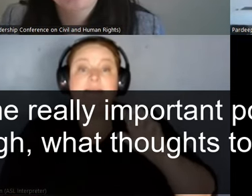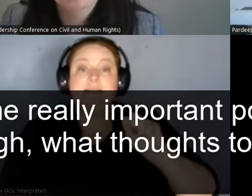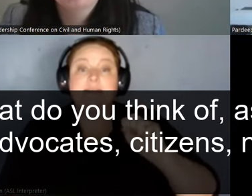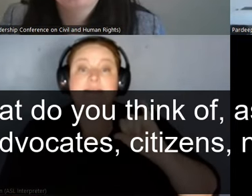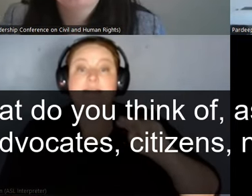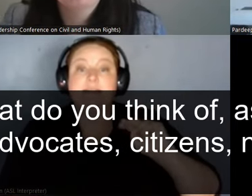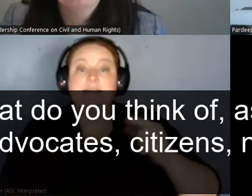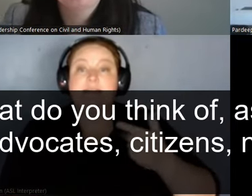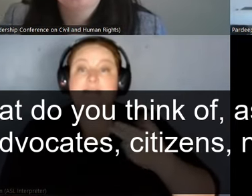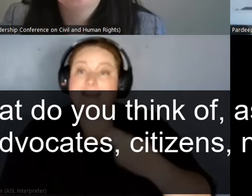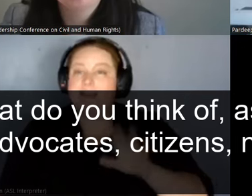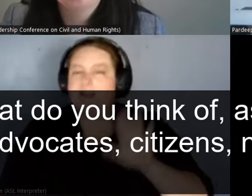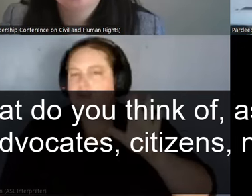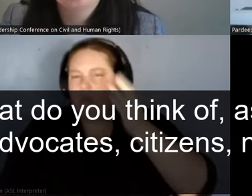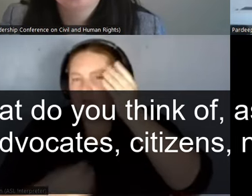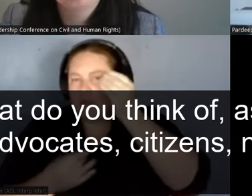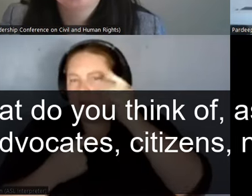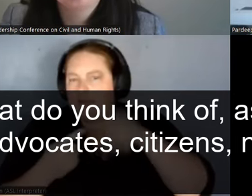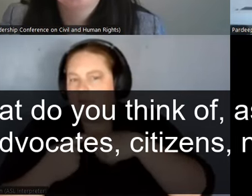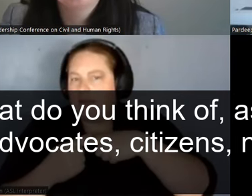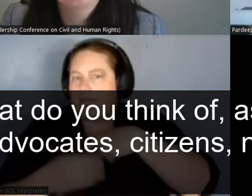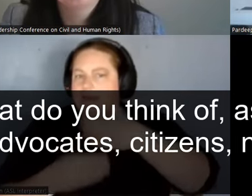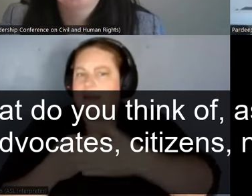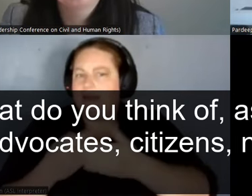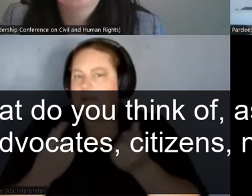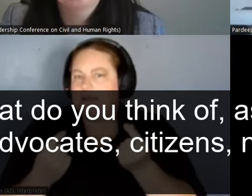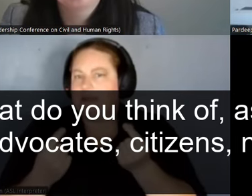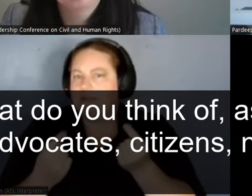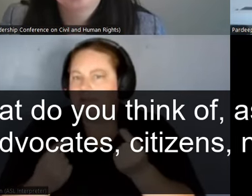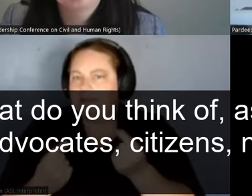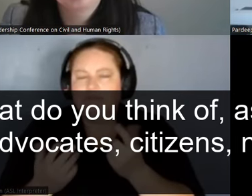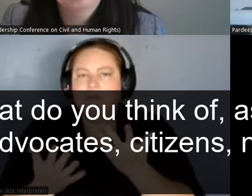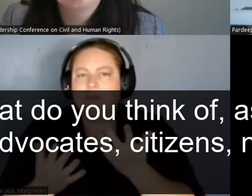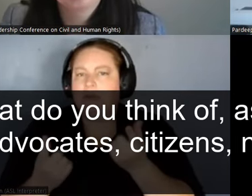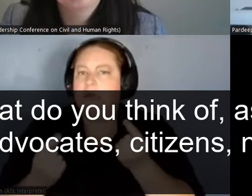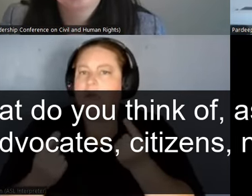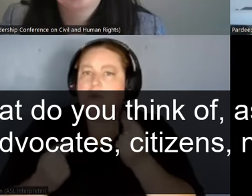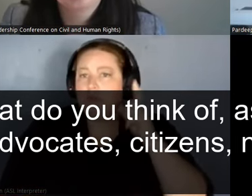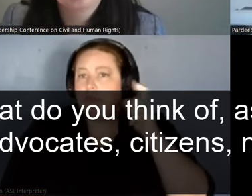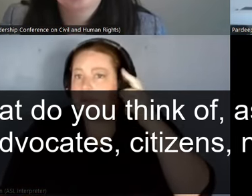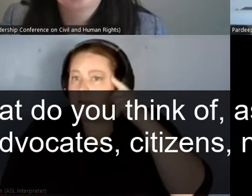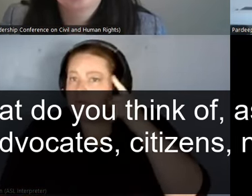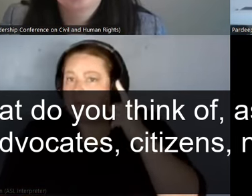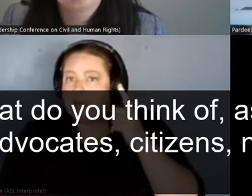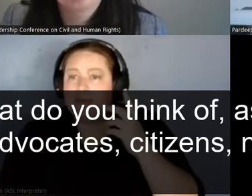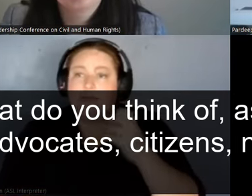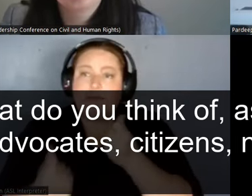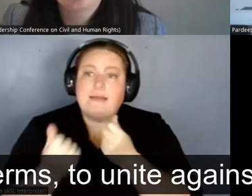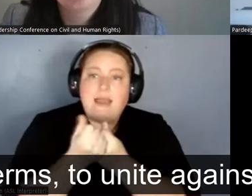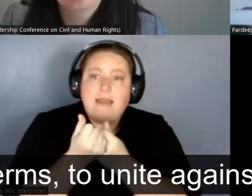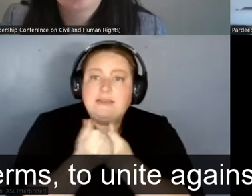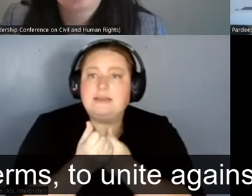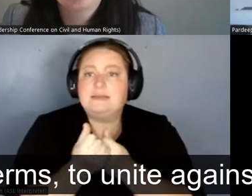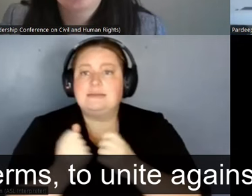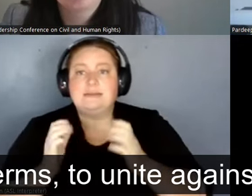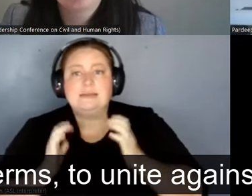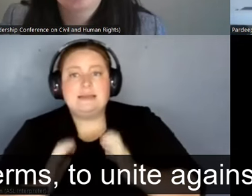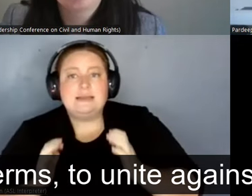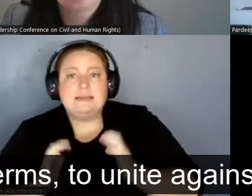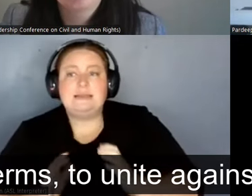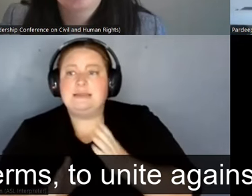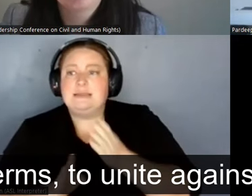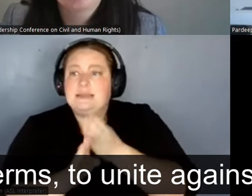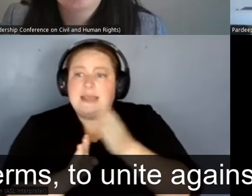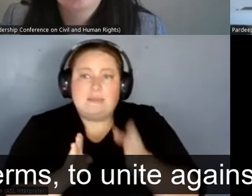do you have about next steps? What do you think we should do as government, advocates, citizens, neighbors, in concrete terms,